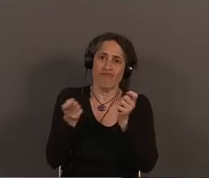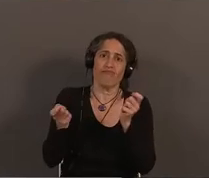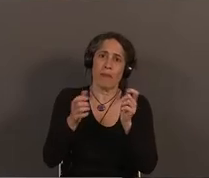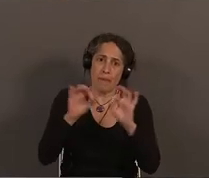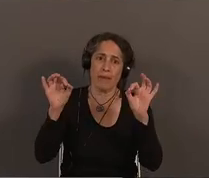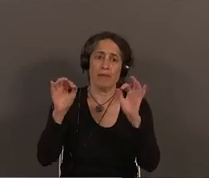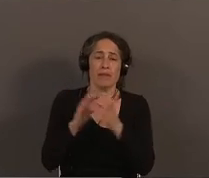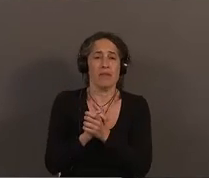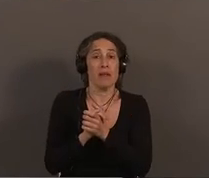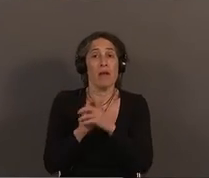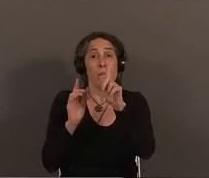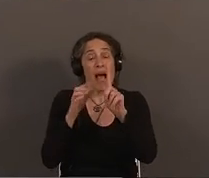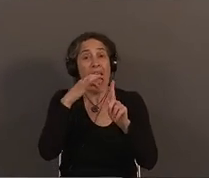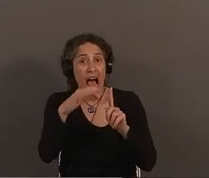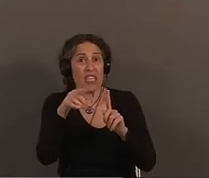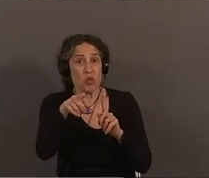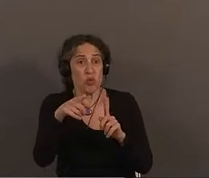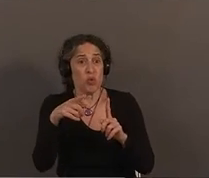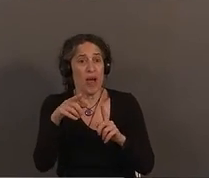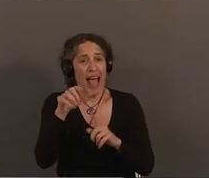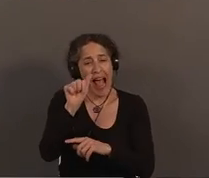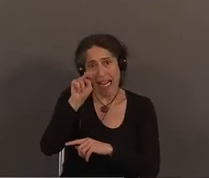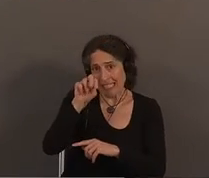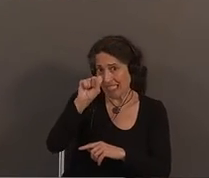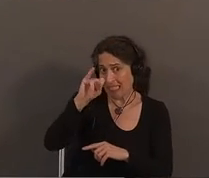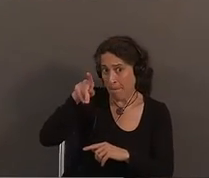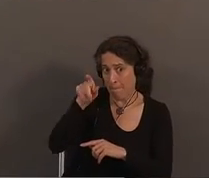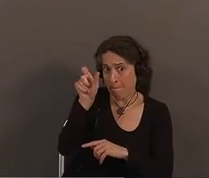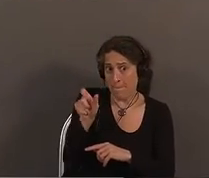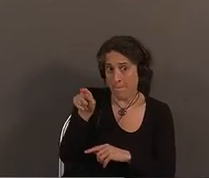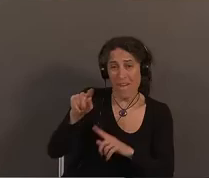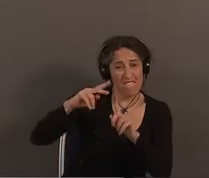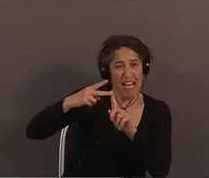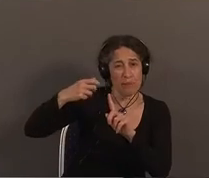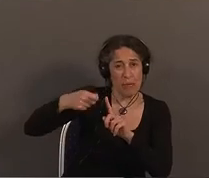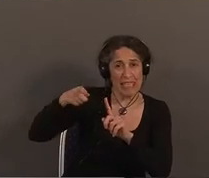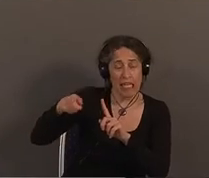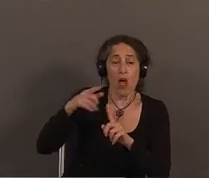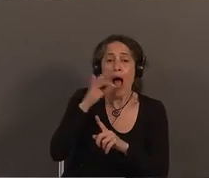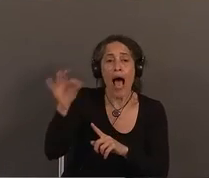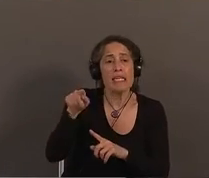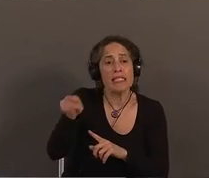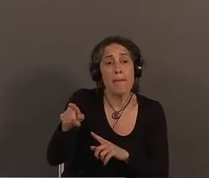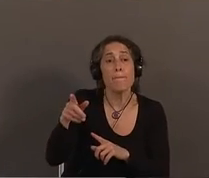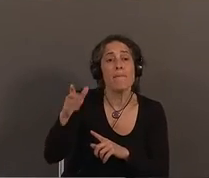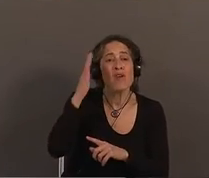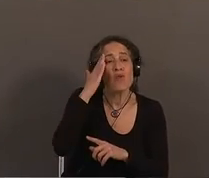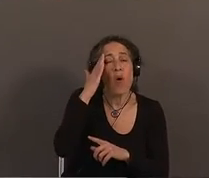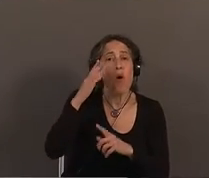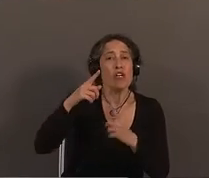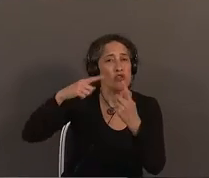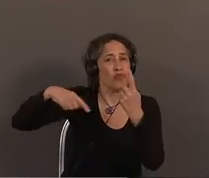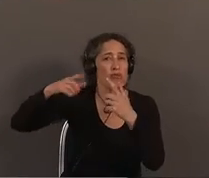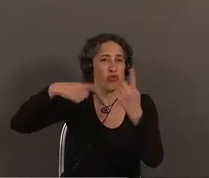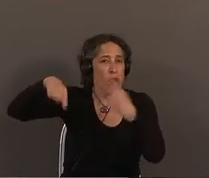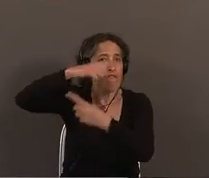pays less than the person who stays at home when giving a call? And Mr. Ansip told me once that he paid all his kids an